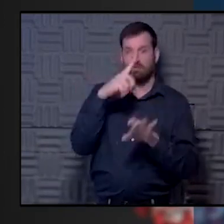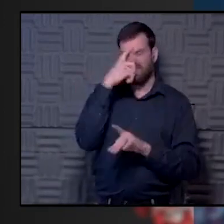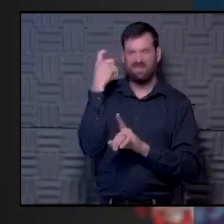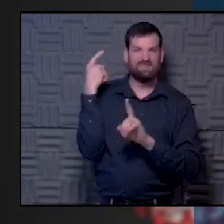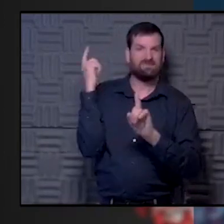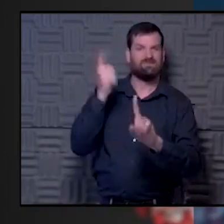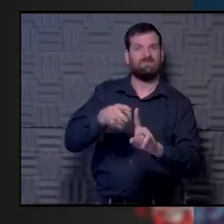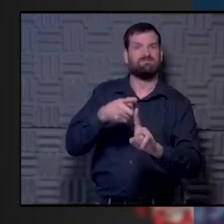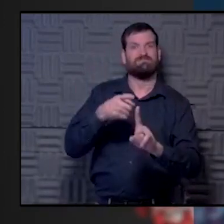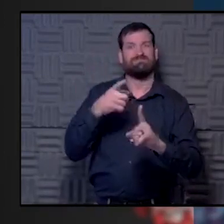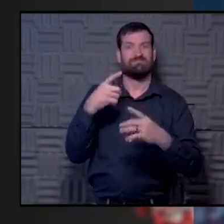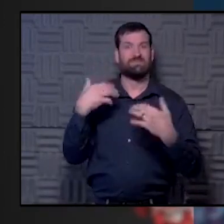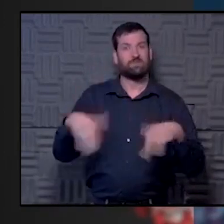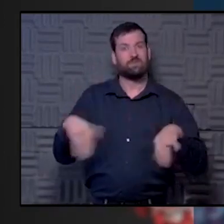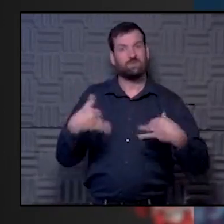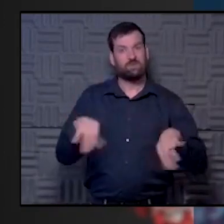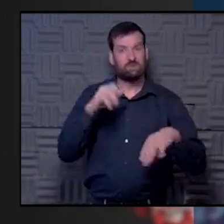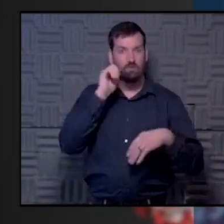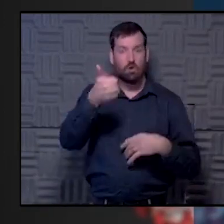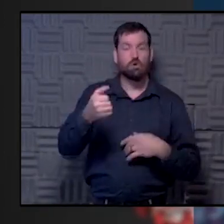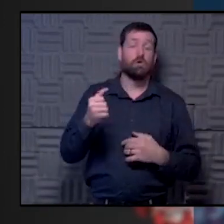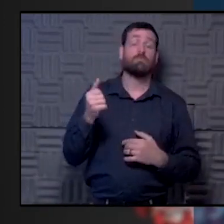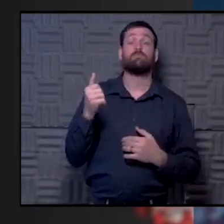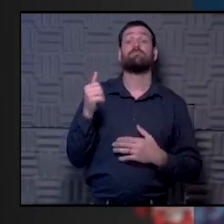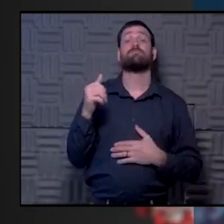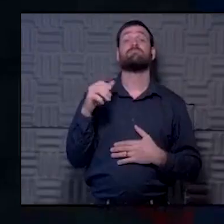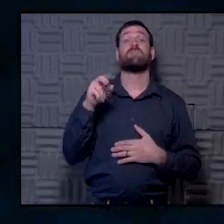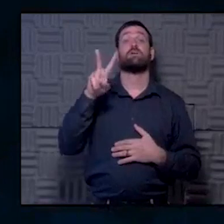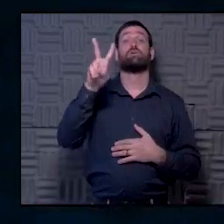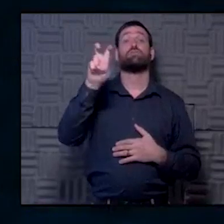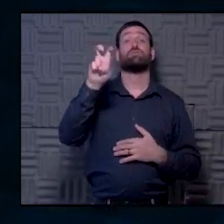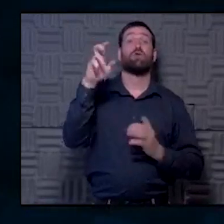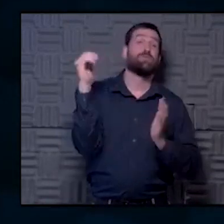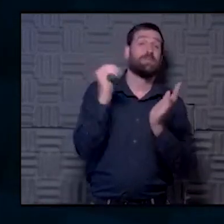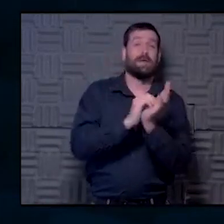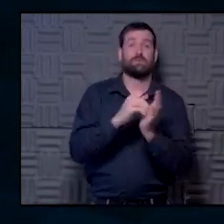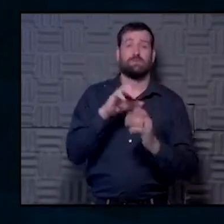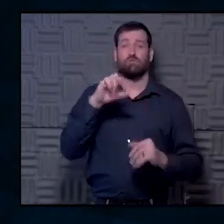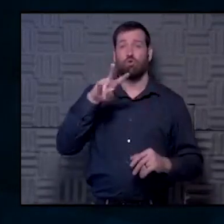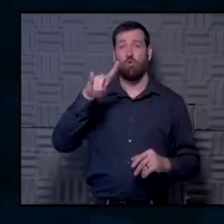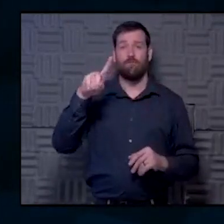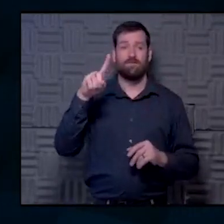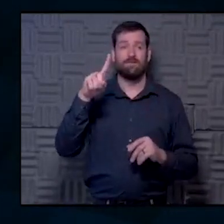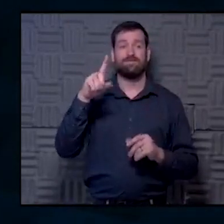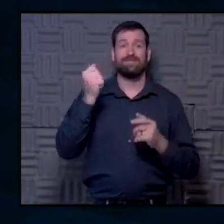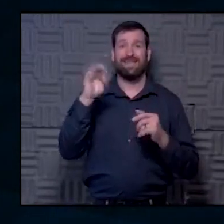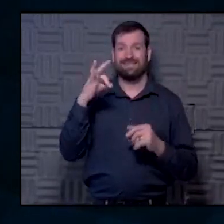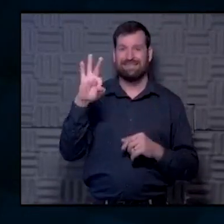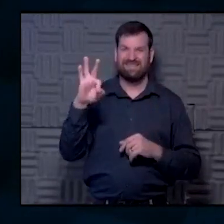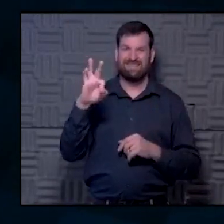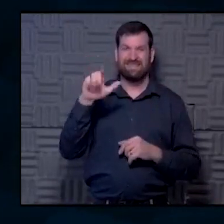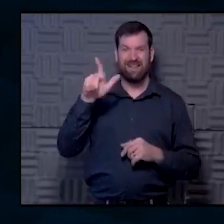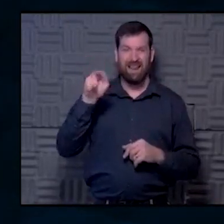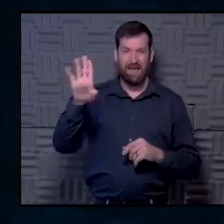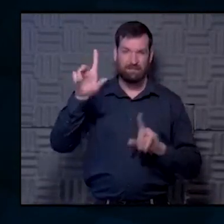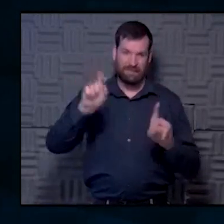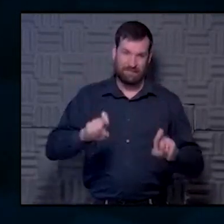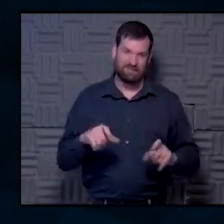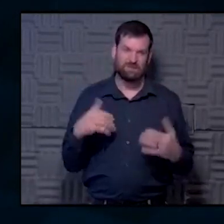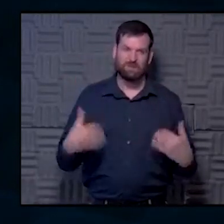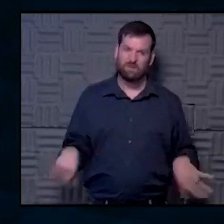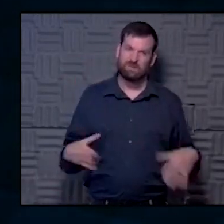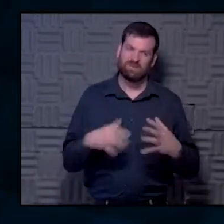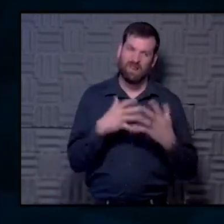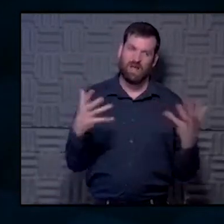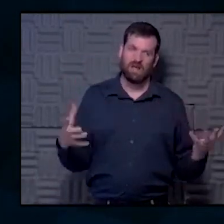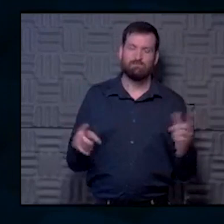milestone as a health system. We have completed 200,000 COVID-19 lab tests. That's a lot of tests, folks.